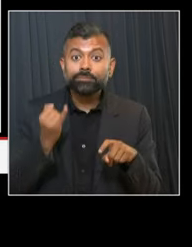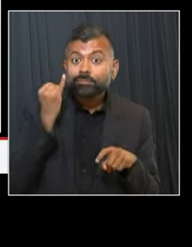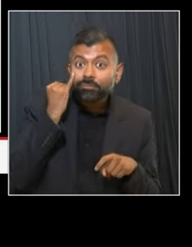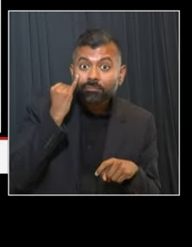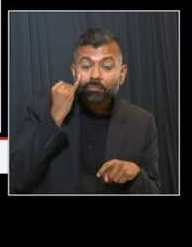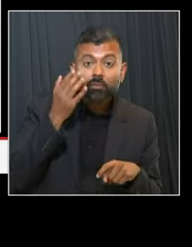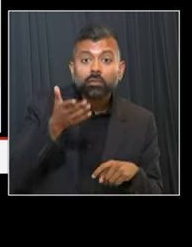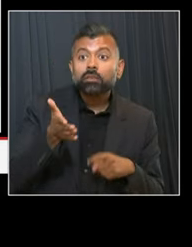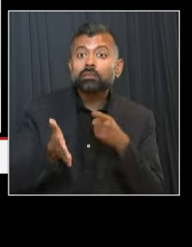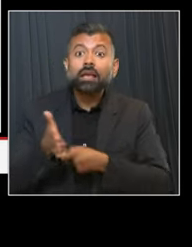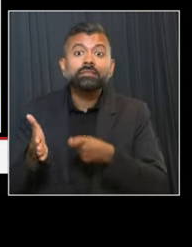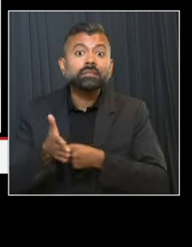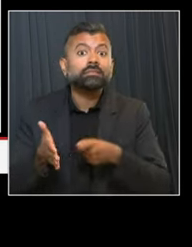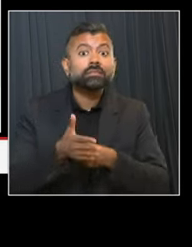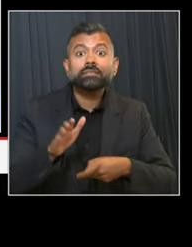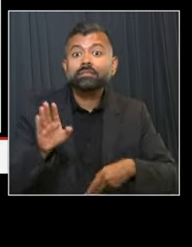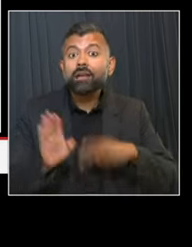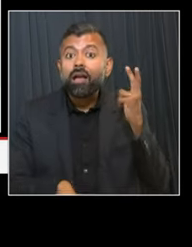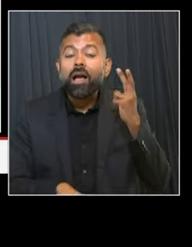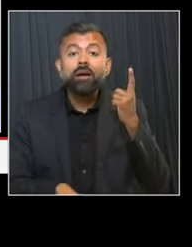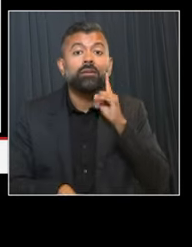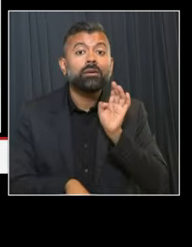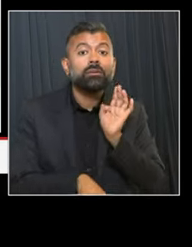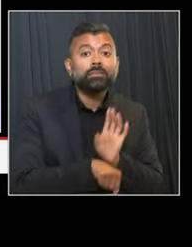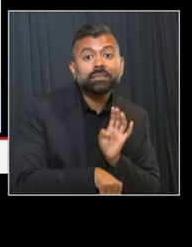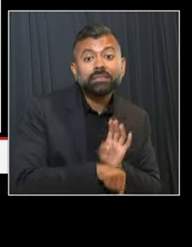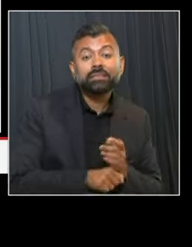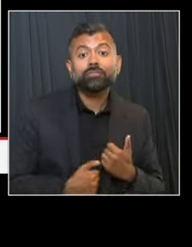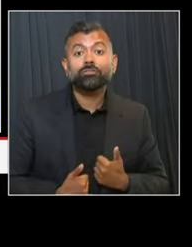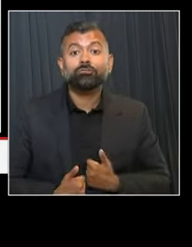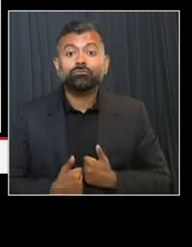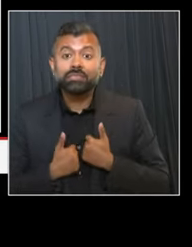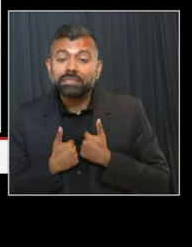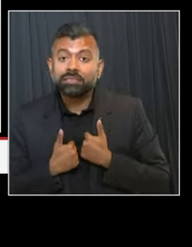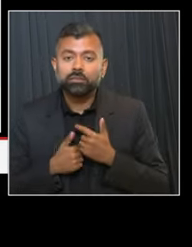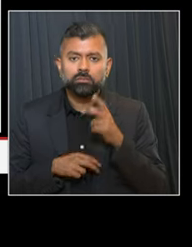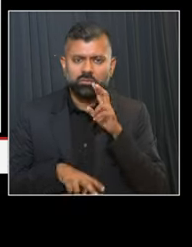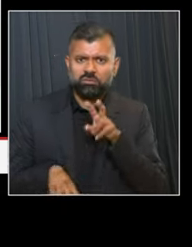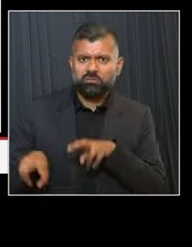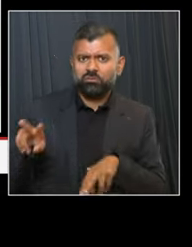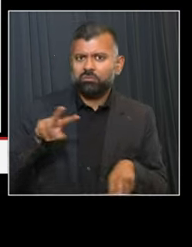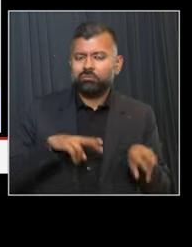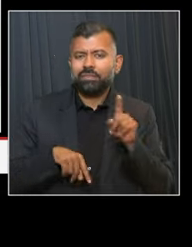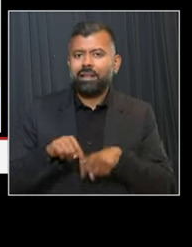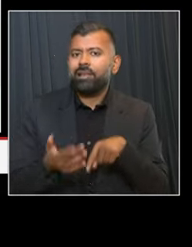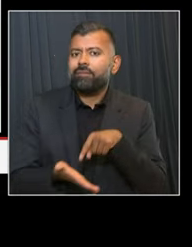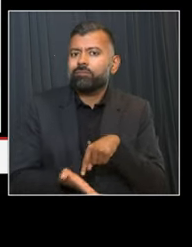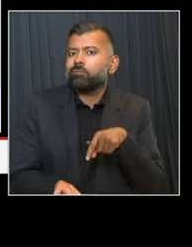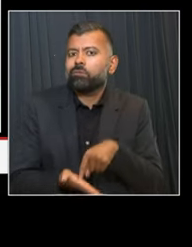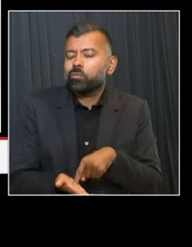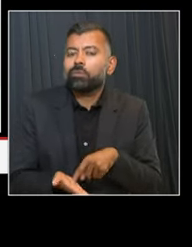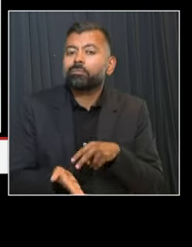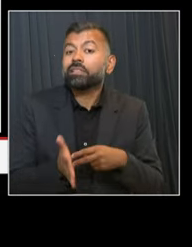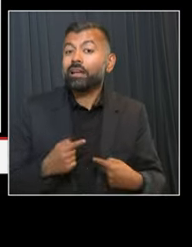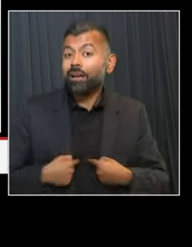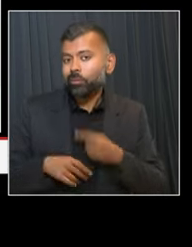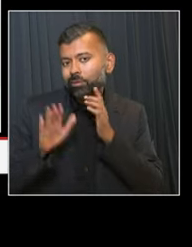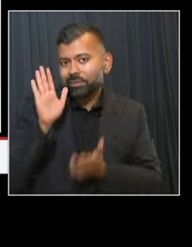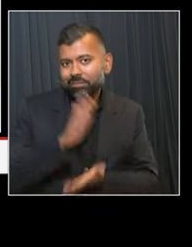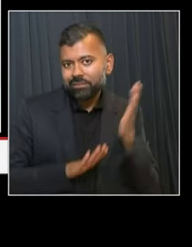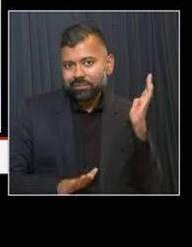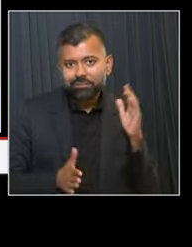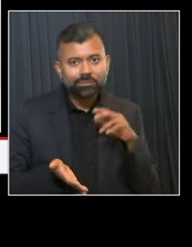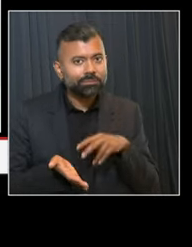you will overtax your residents to the point they say, why do I live here? And we cannot do